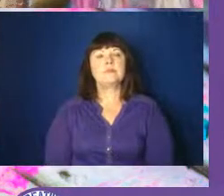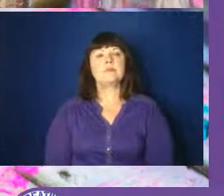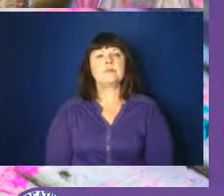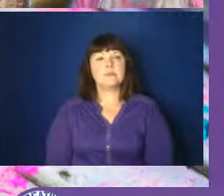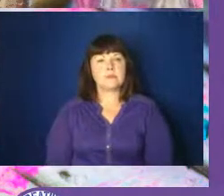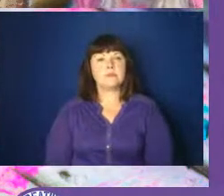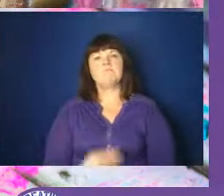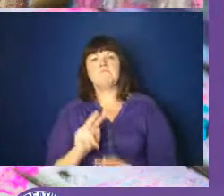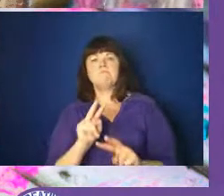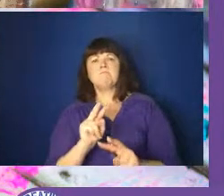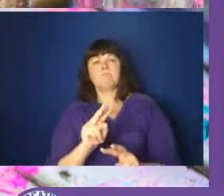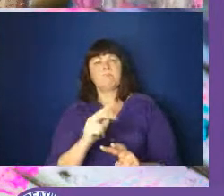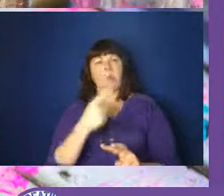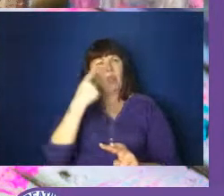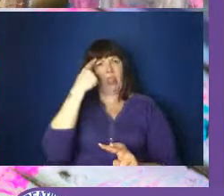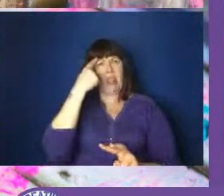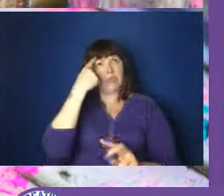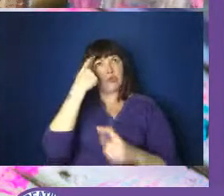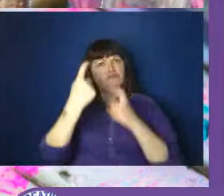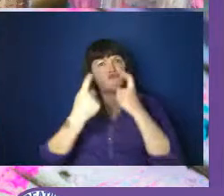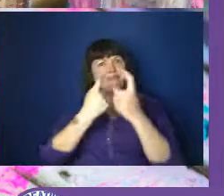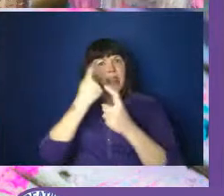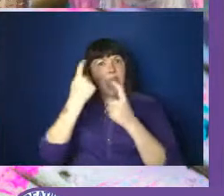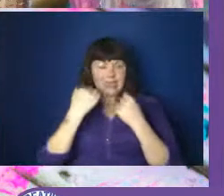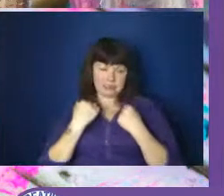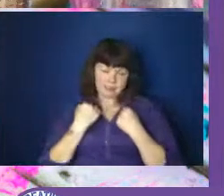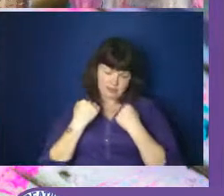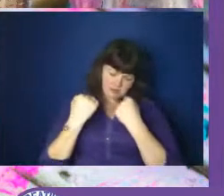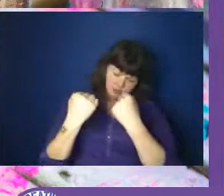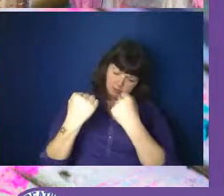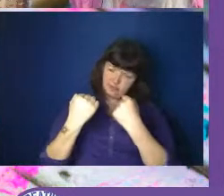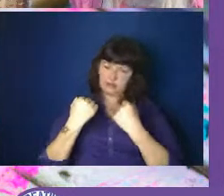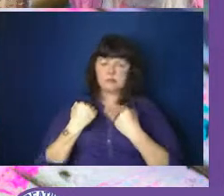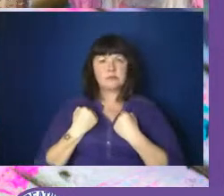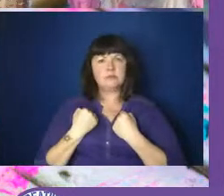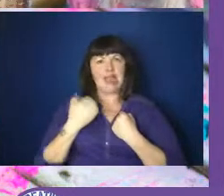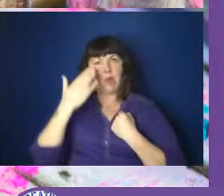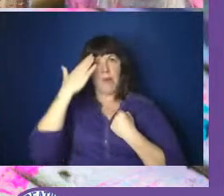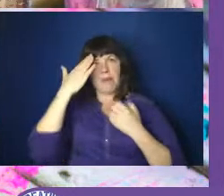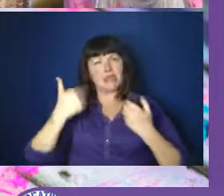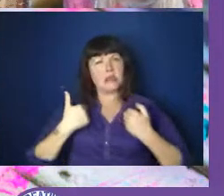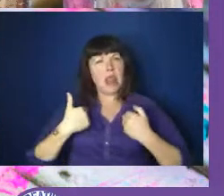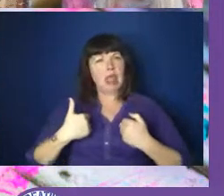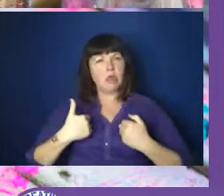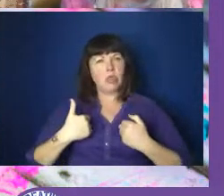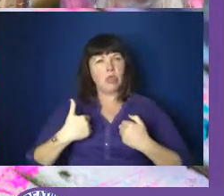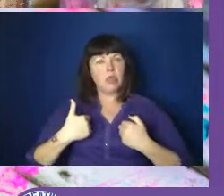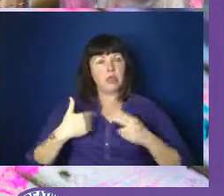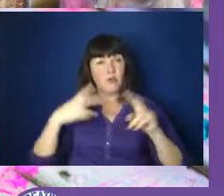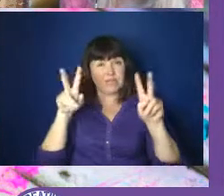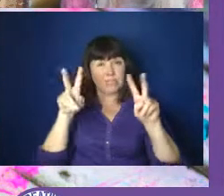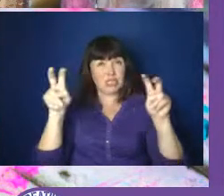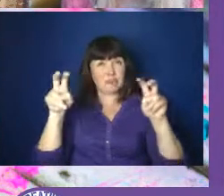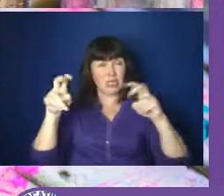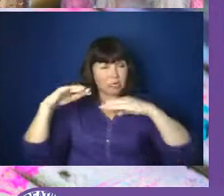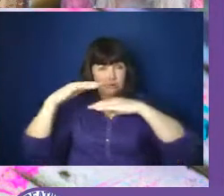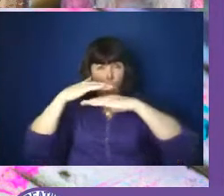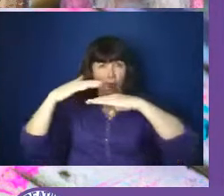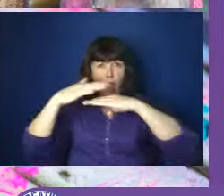at reflecting on ourselves and our mentality, these can be quite deep subjects, actually. So